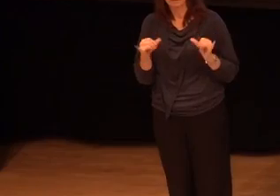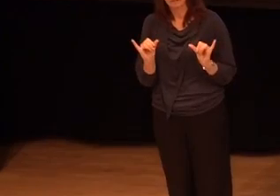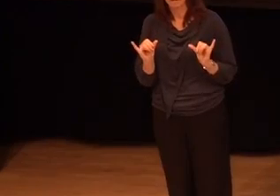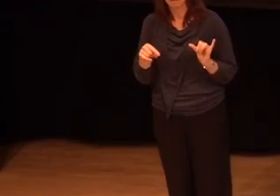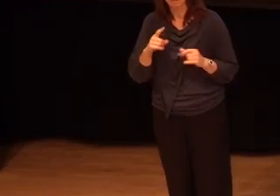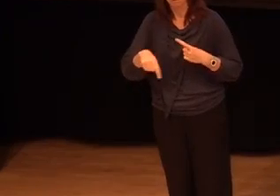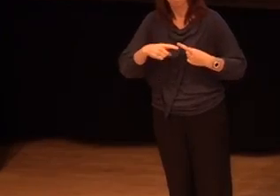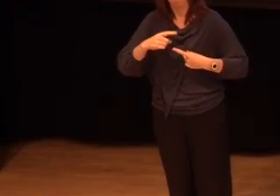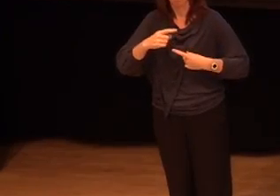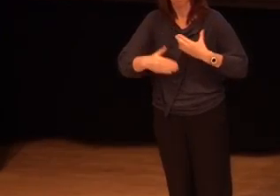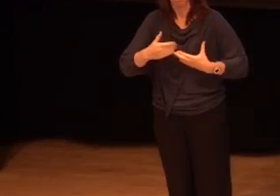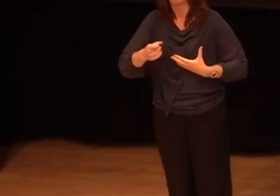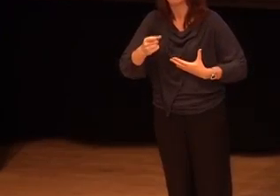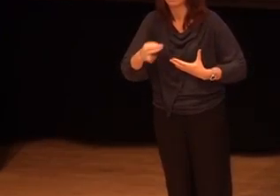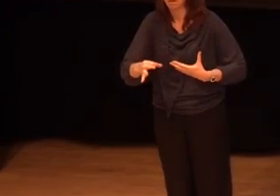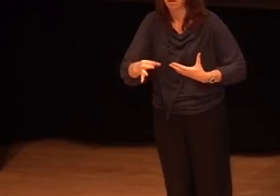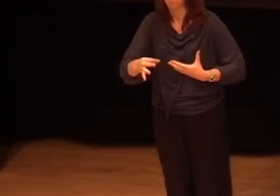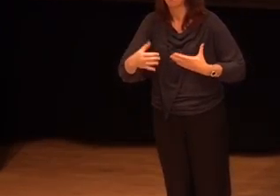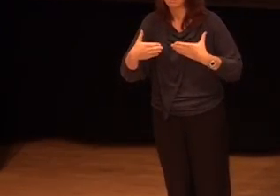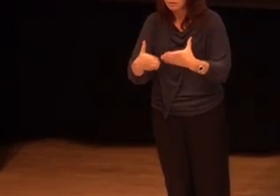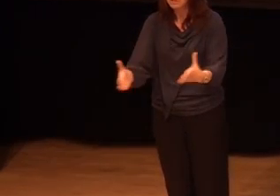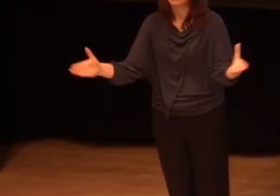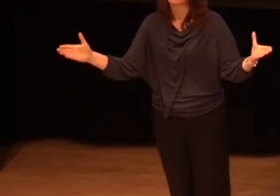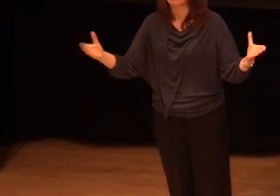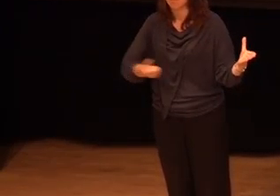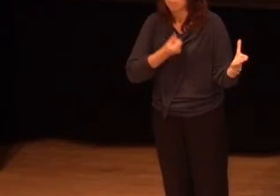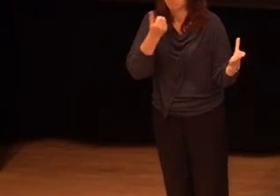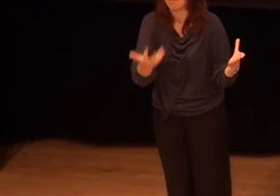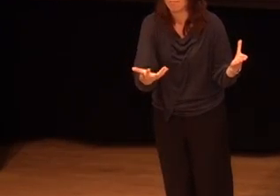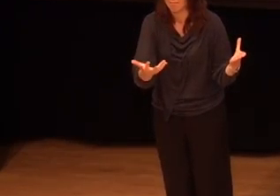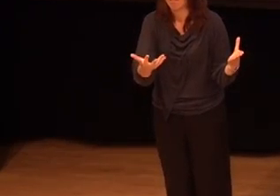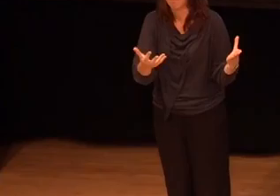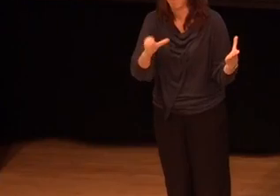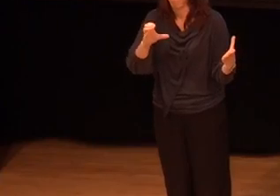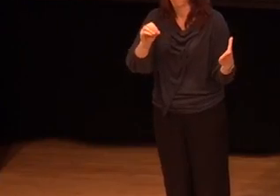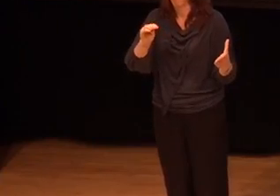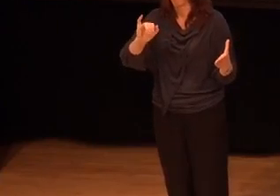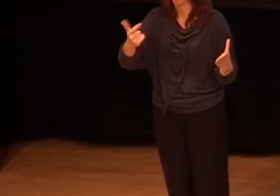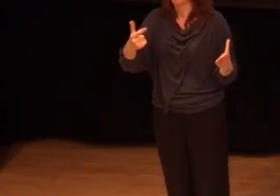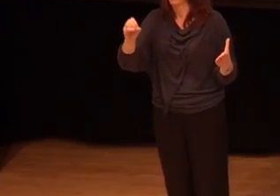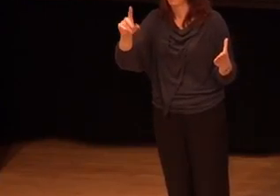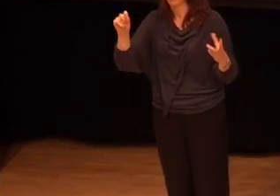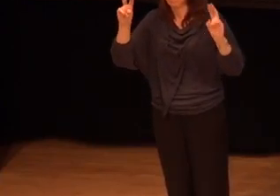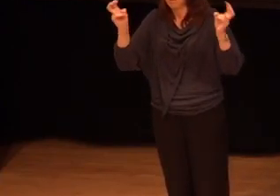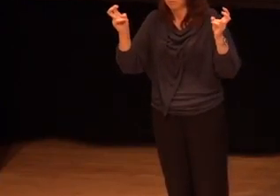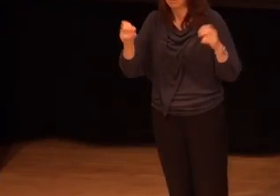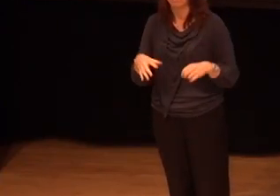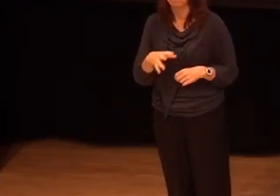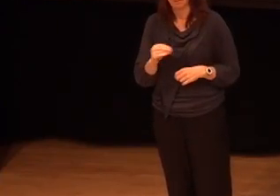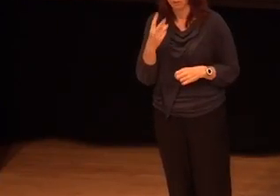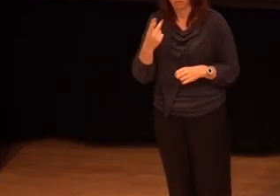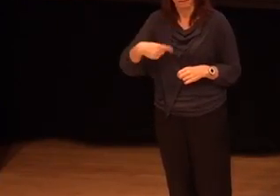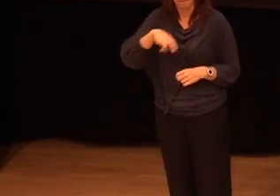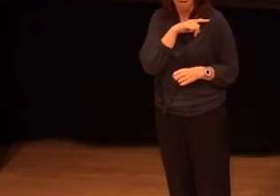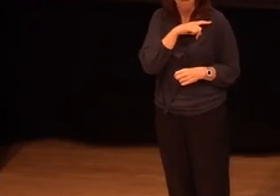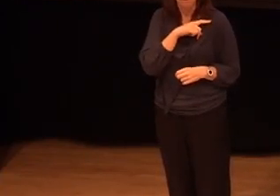the process of coming out, and I think the ultimate coming out is to see us not